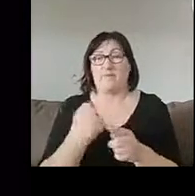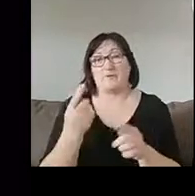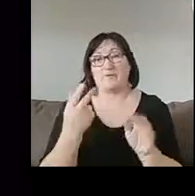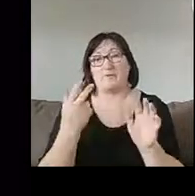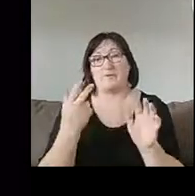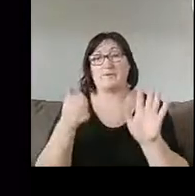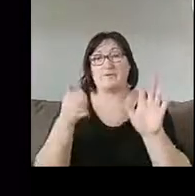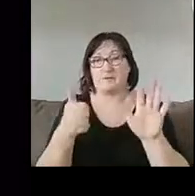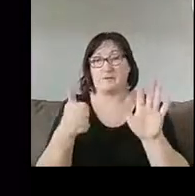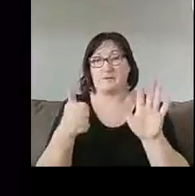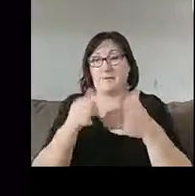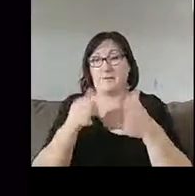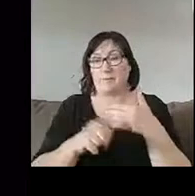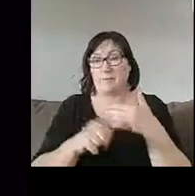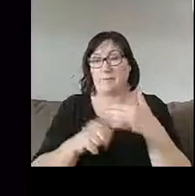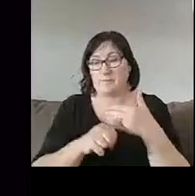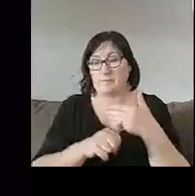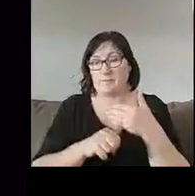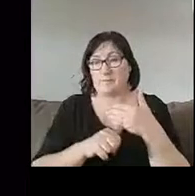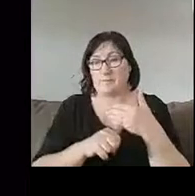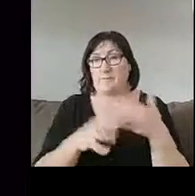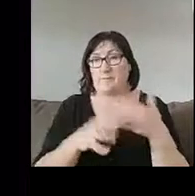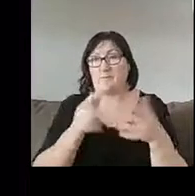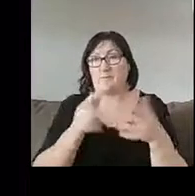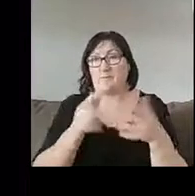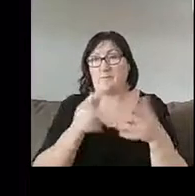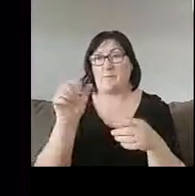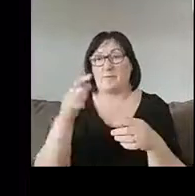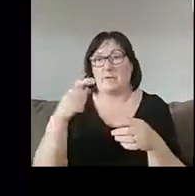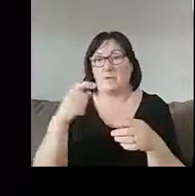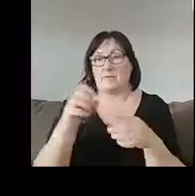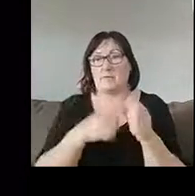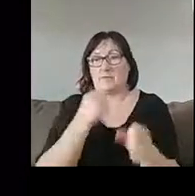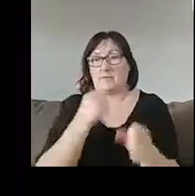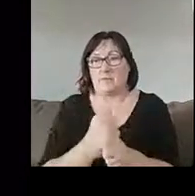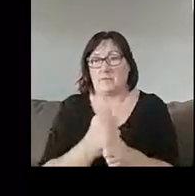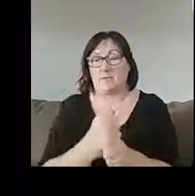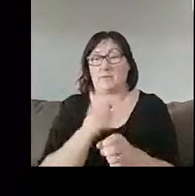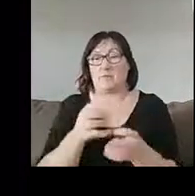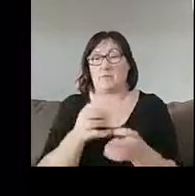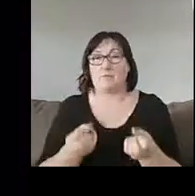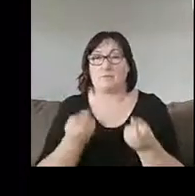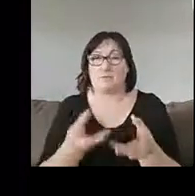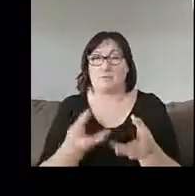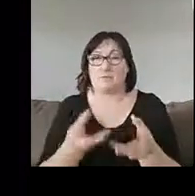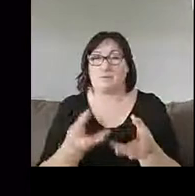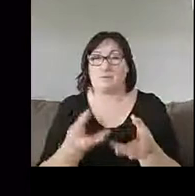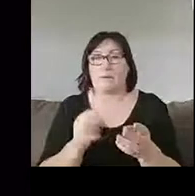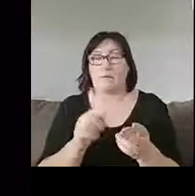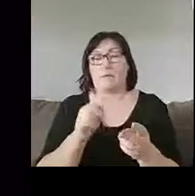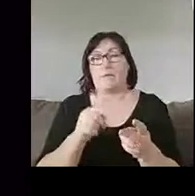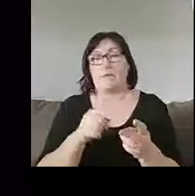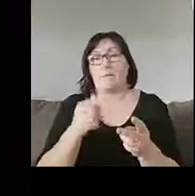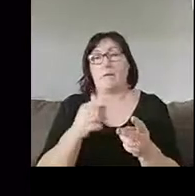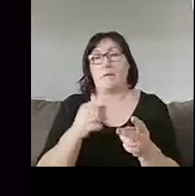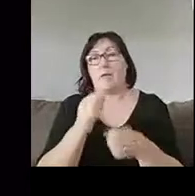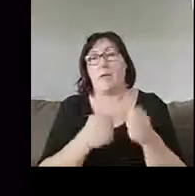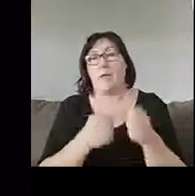the first six months of your tax year, you will then submit your first biannual reconciliation